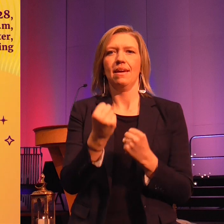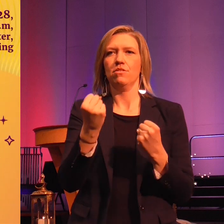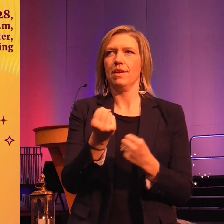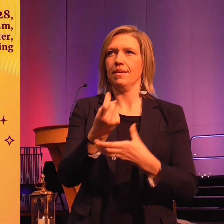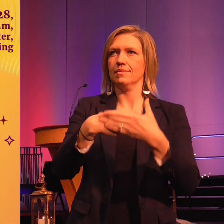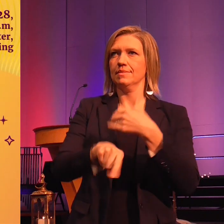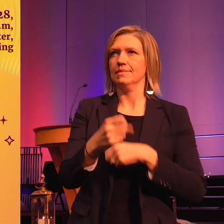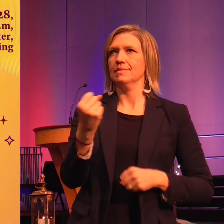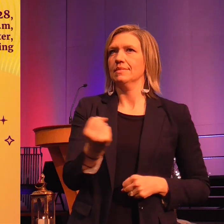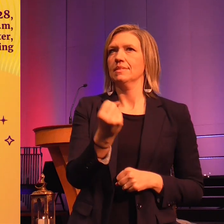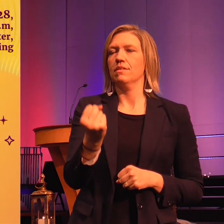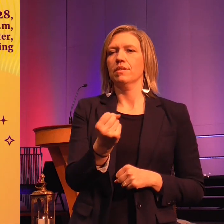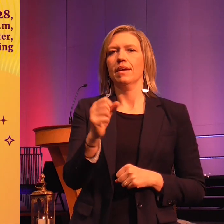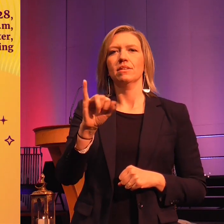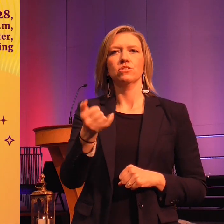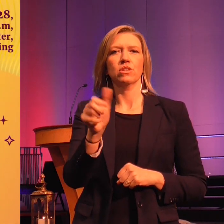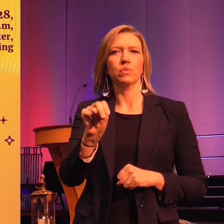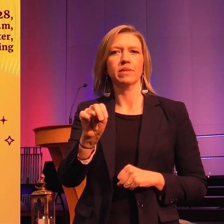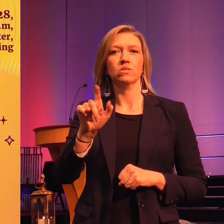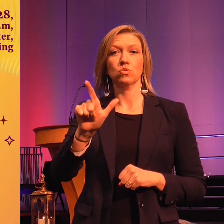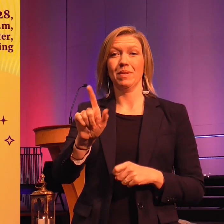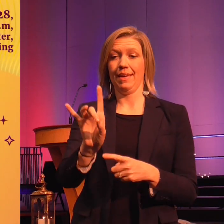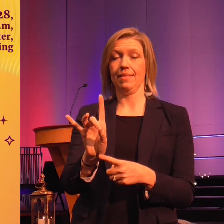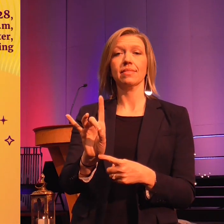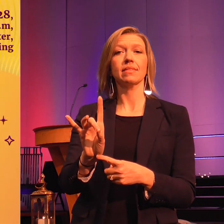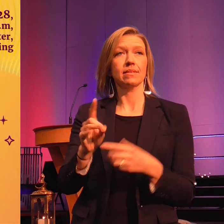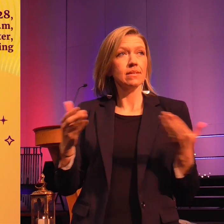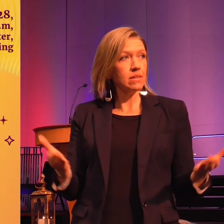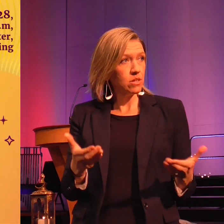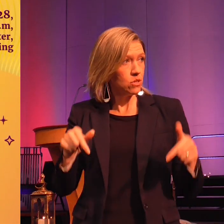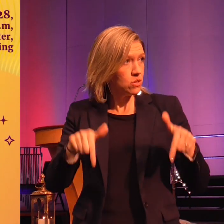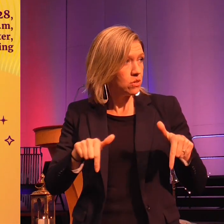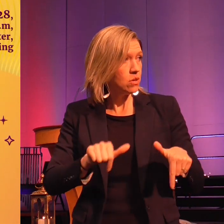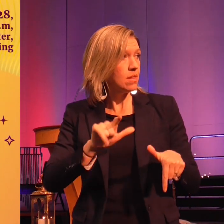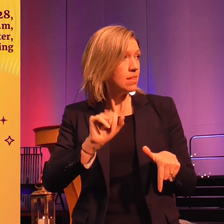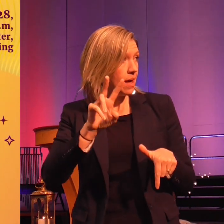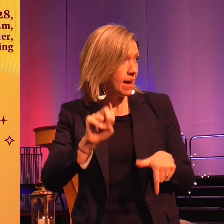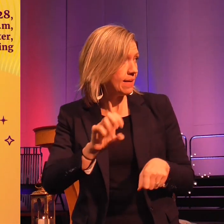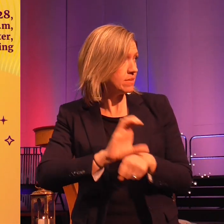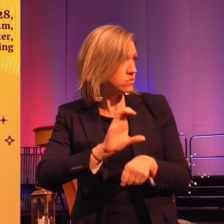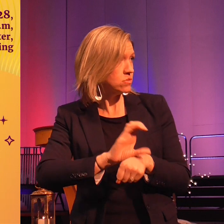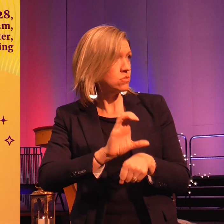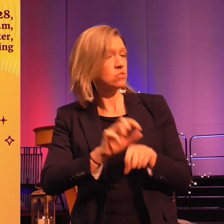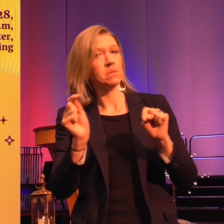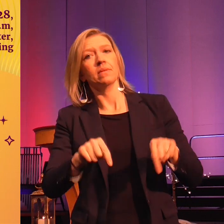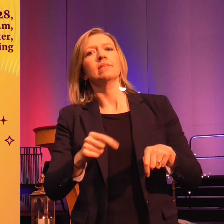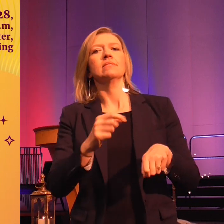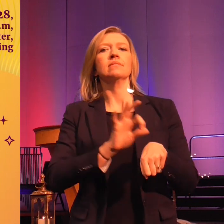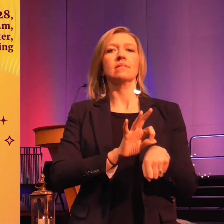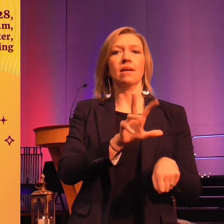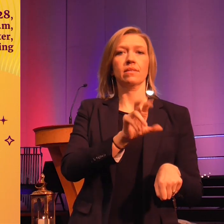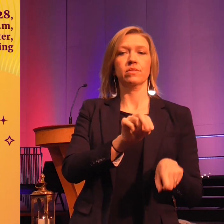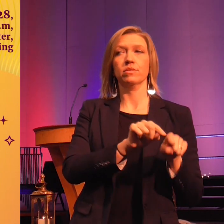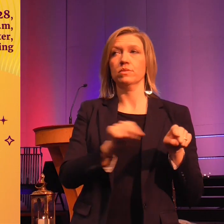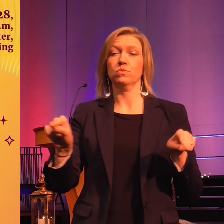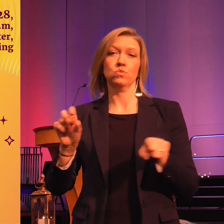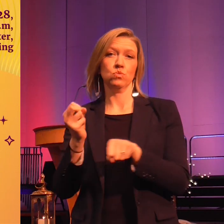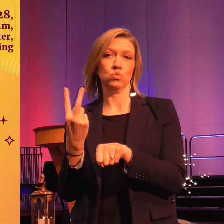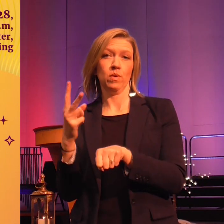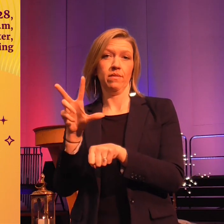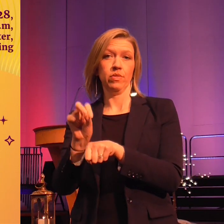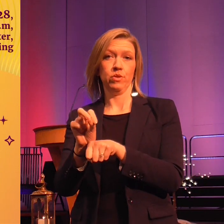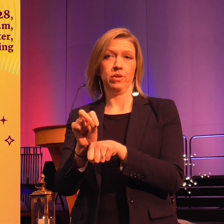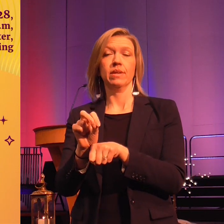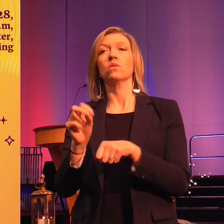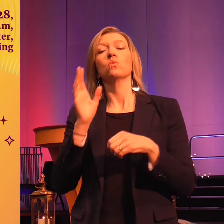the 28th, and it's from here at the church live, and it's 9:30 to 12:30, and I'm going to be with Reverend